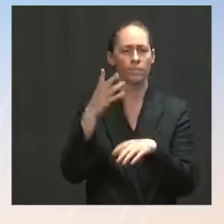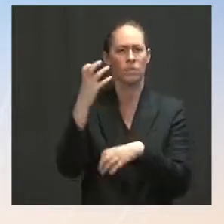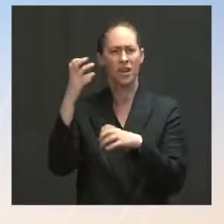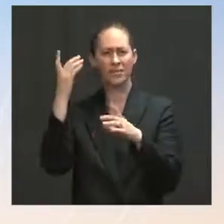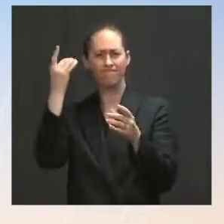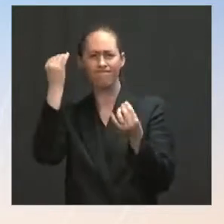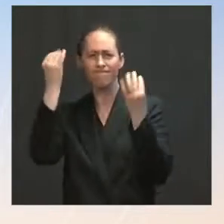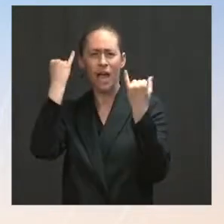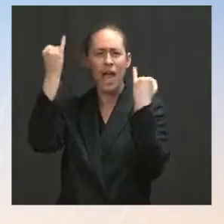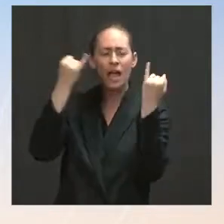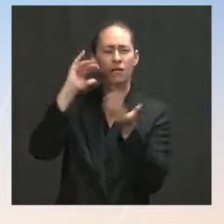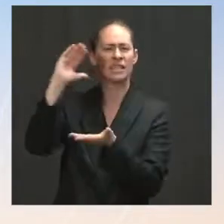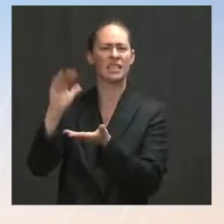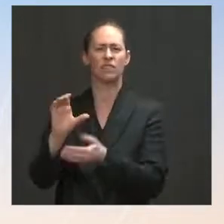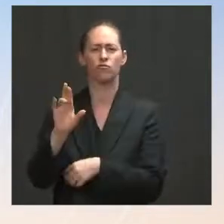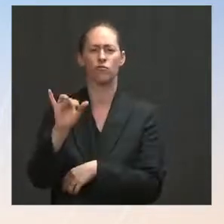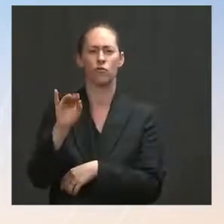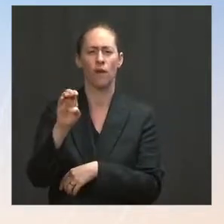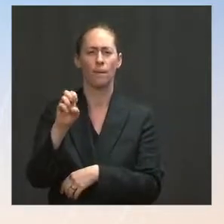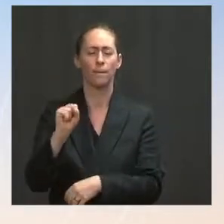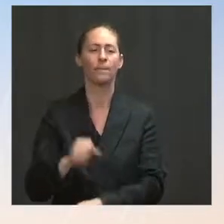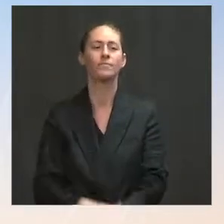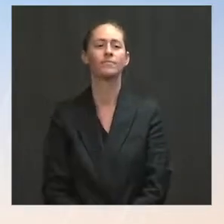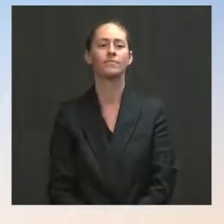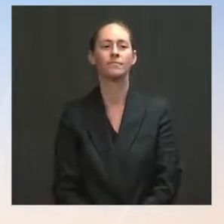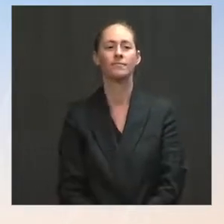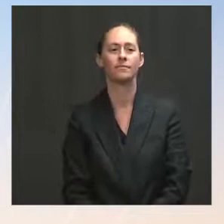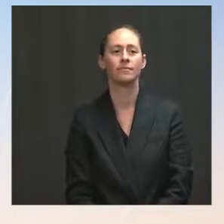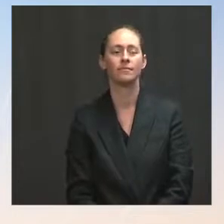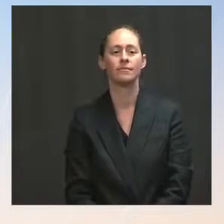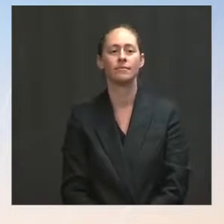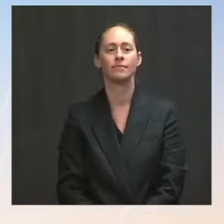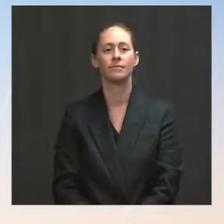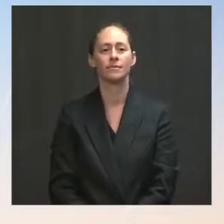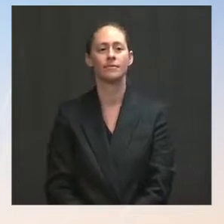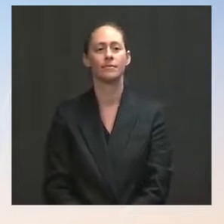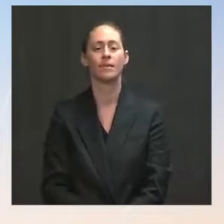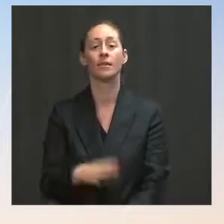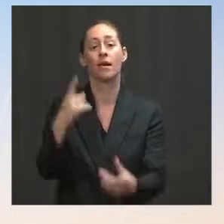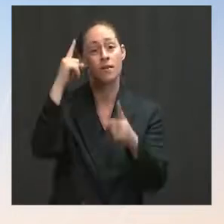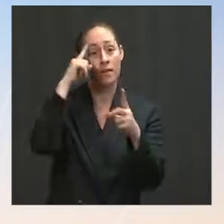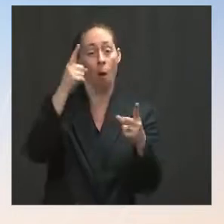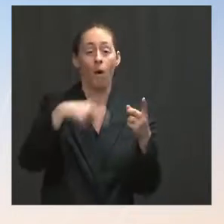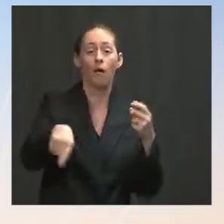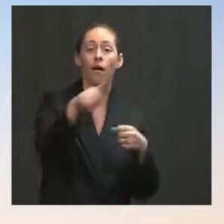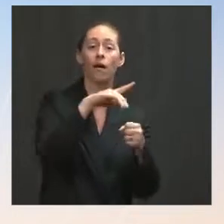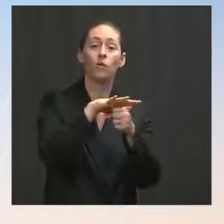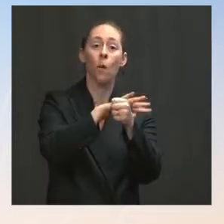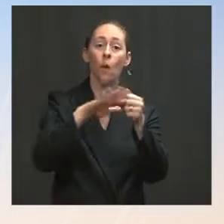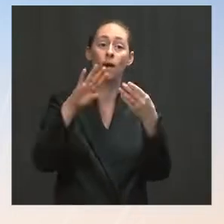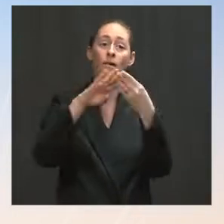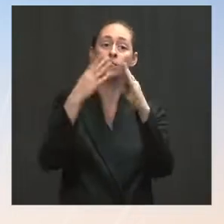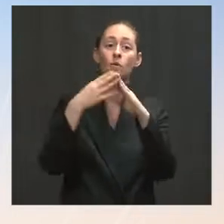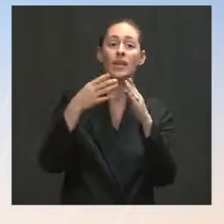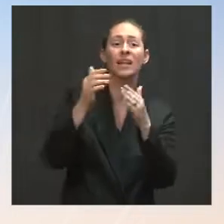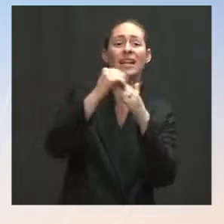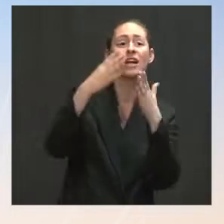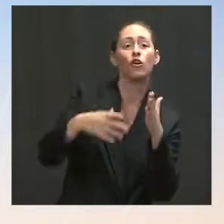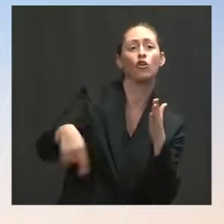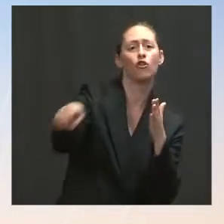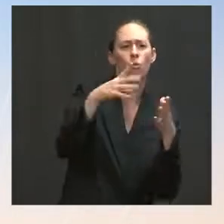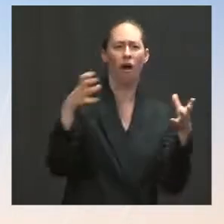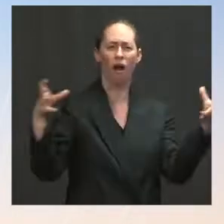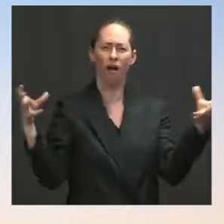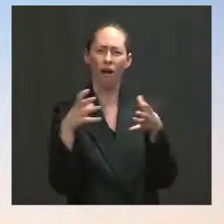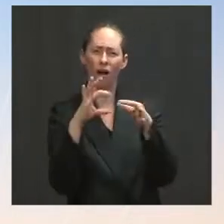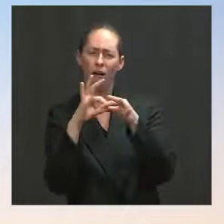and partnership with local leaders to work to reduce gun crime in their communities, like the ones joining him today. And he'll underscore his commitment to